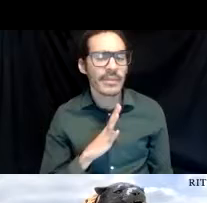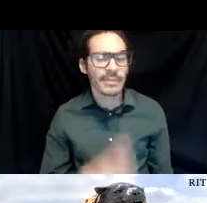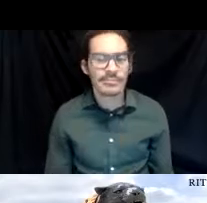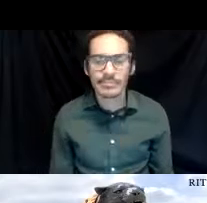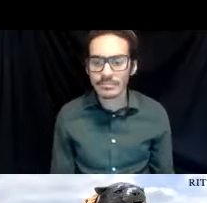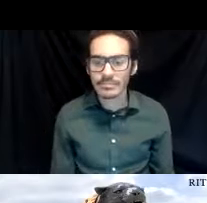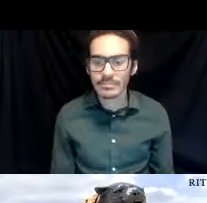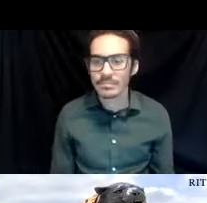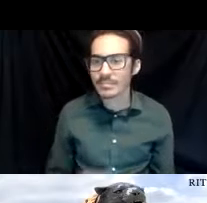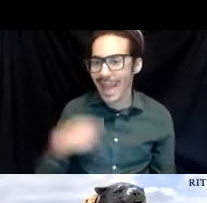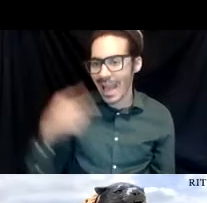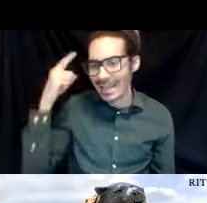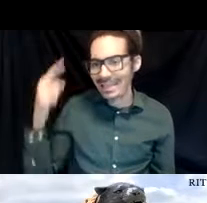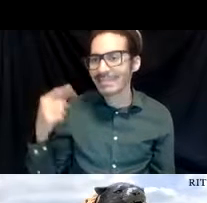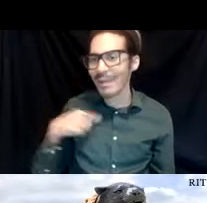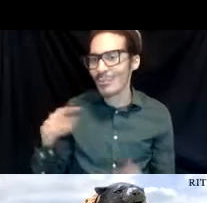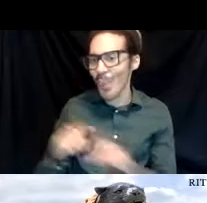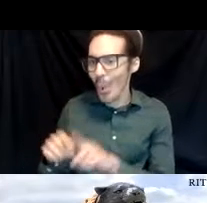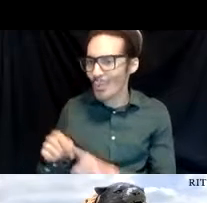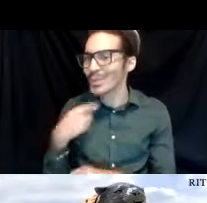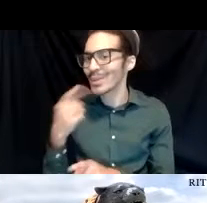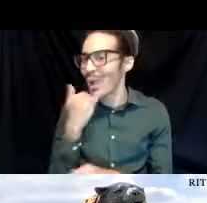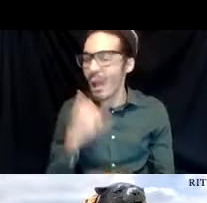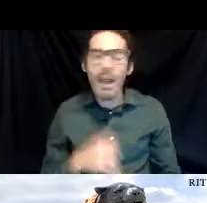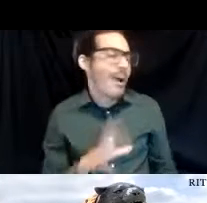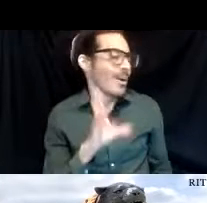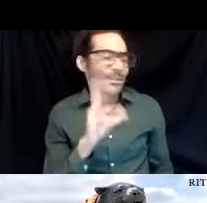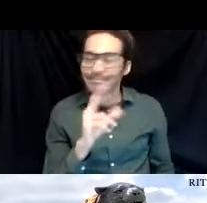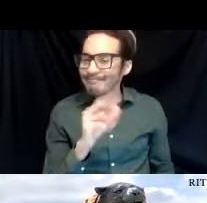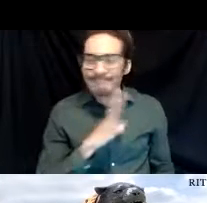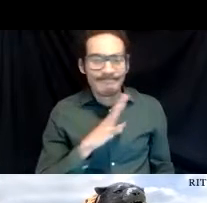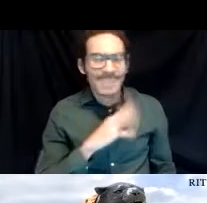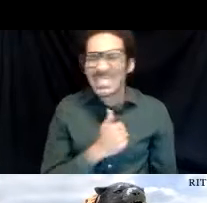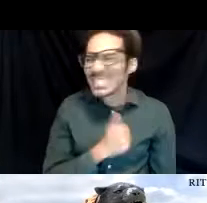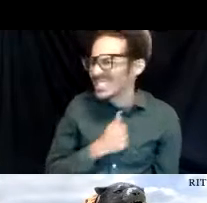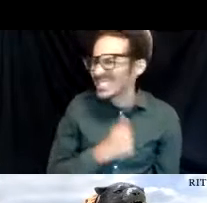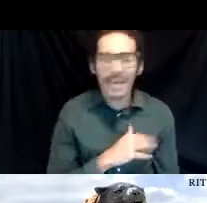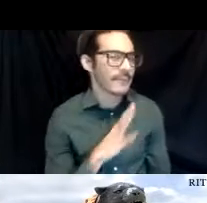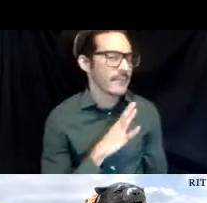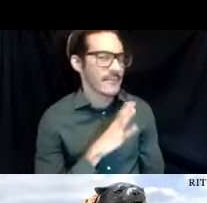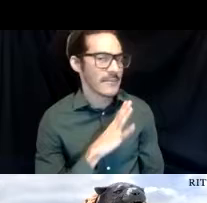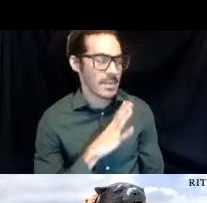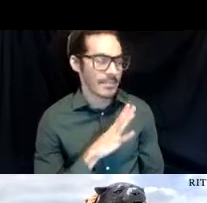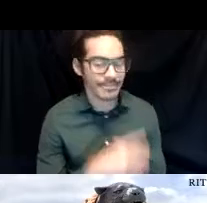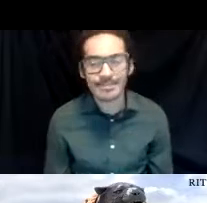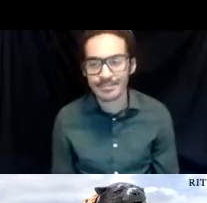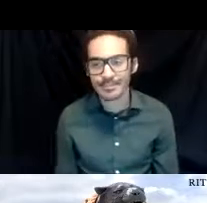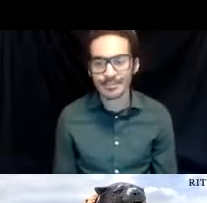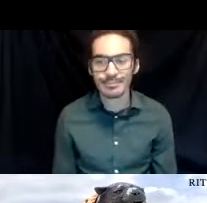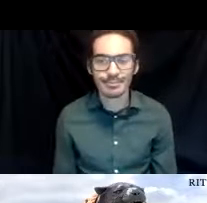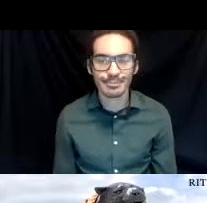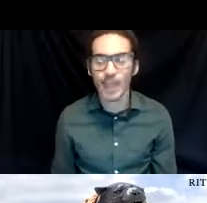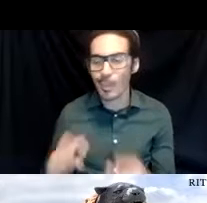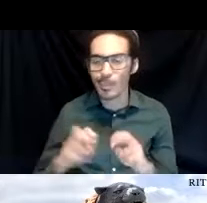I think I also said Jacob. I apologize for No, that. It's that's Jakob. fine. I was just checking myself too. Yeah. Yep. No, not a problem at